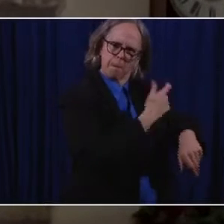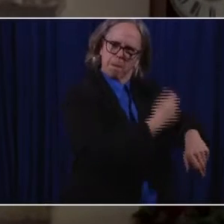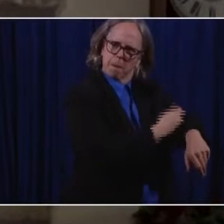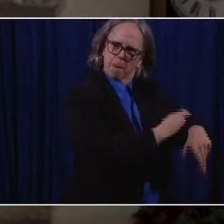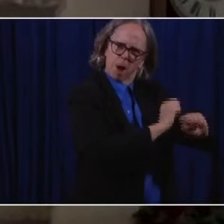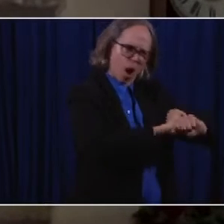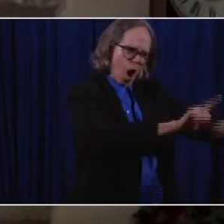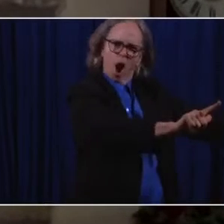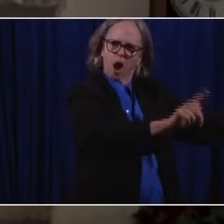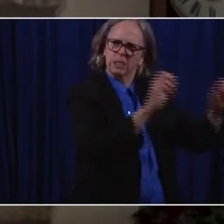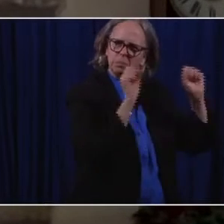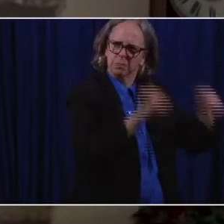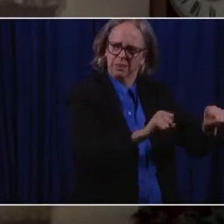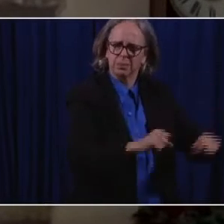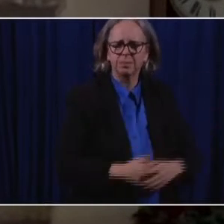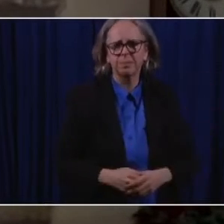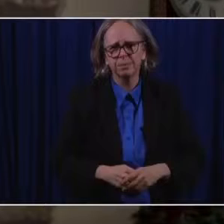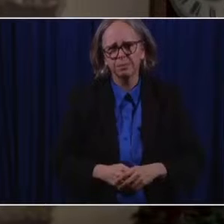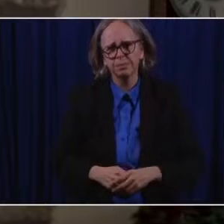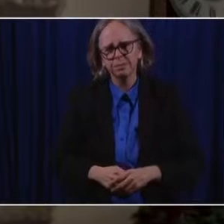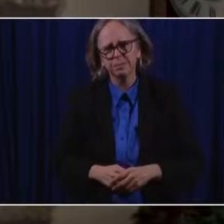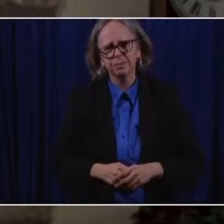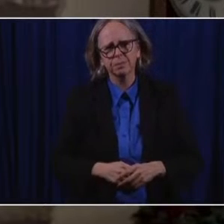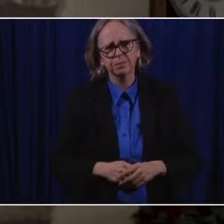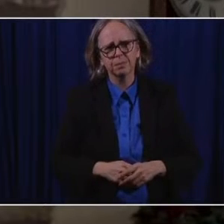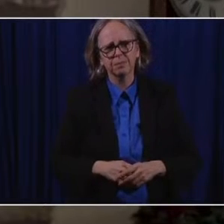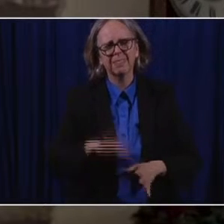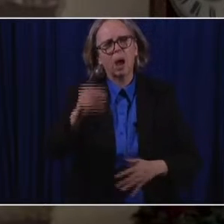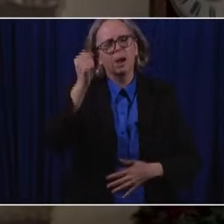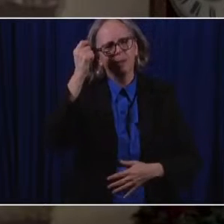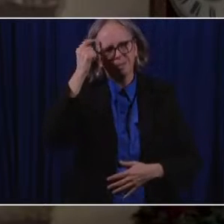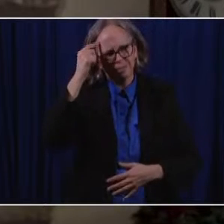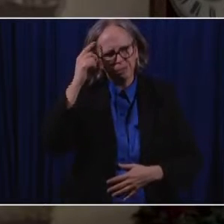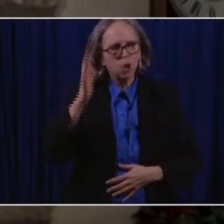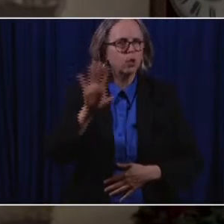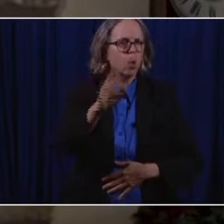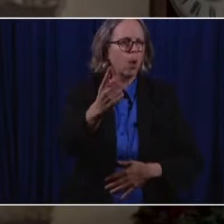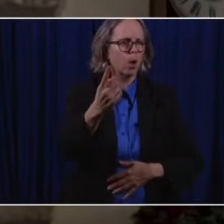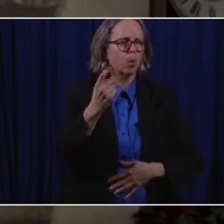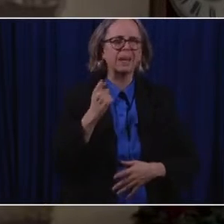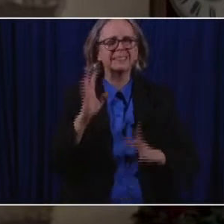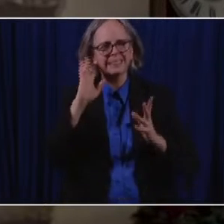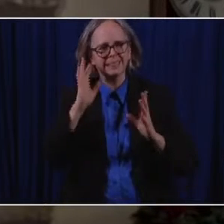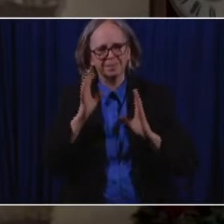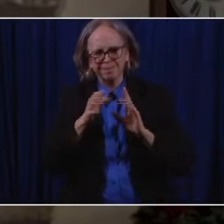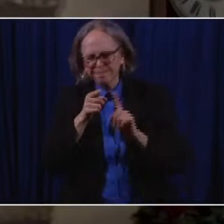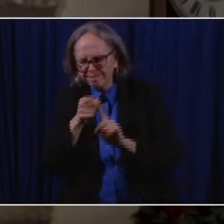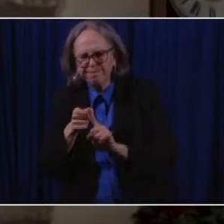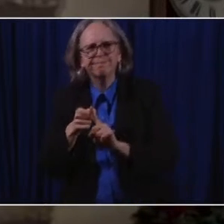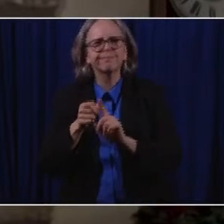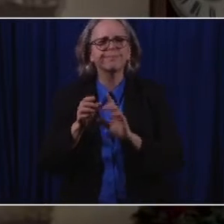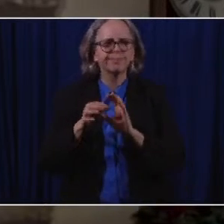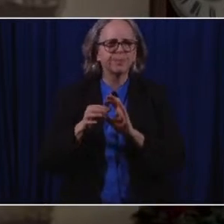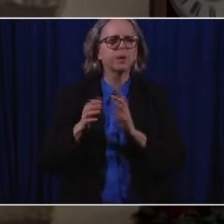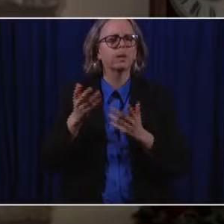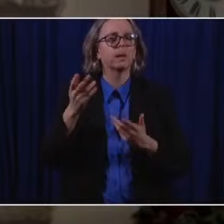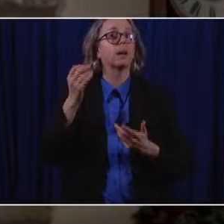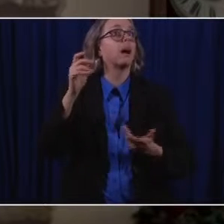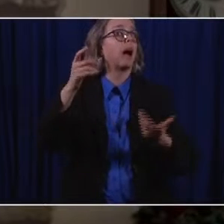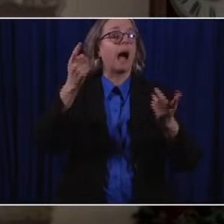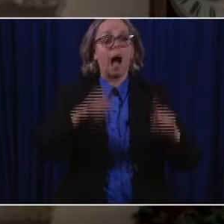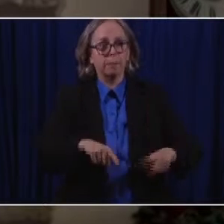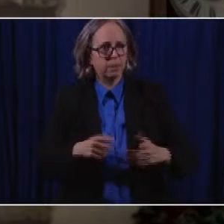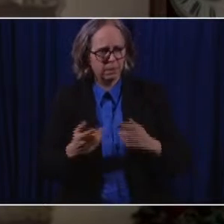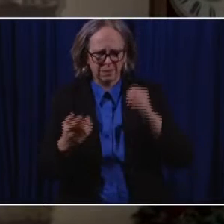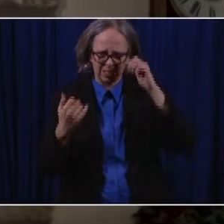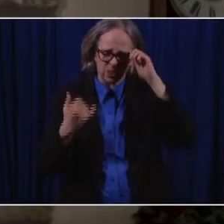can. Now, I think what your question really boils down to is if someone today, when they come, says, I don't really want to